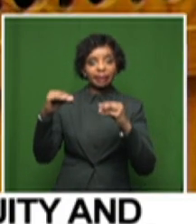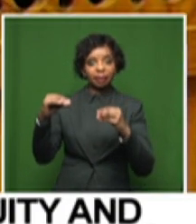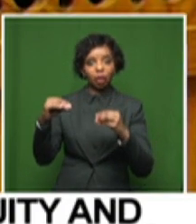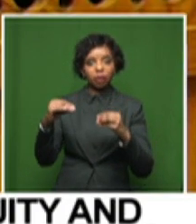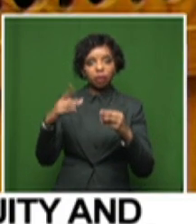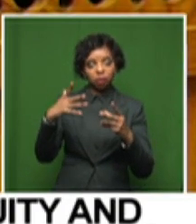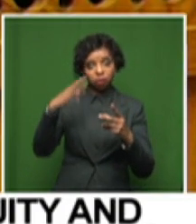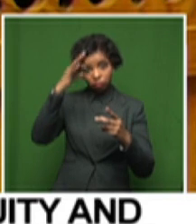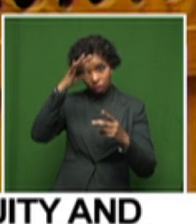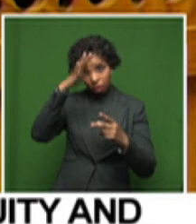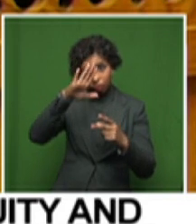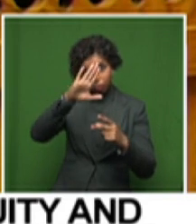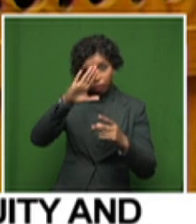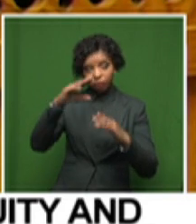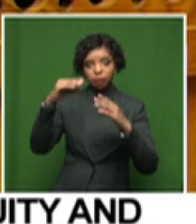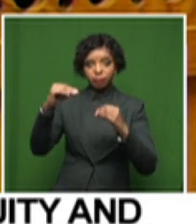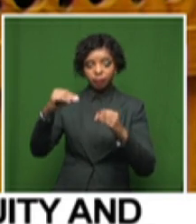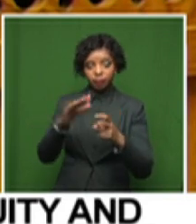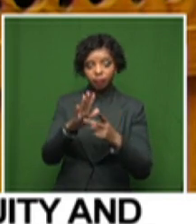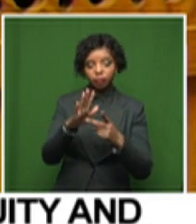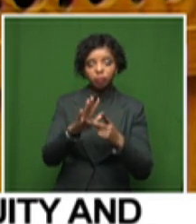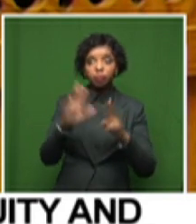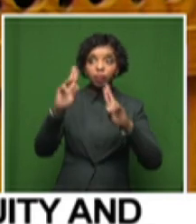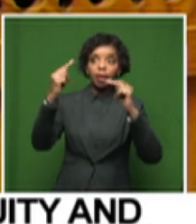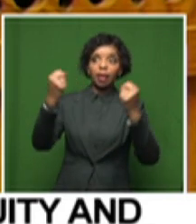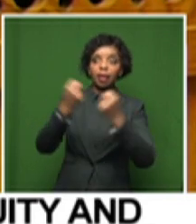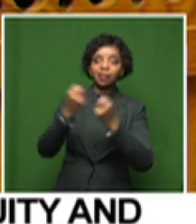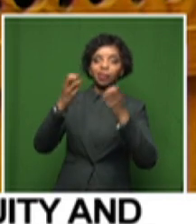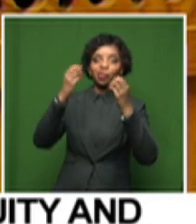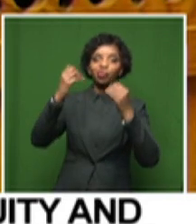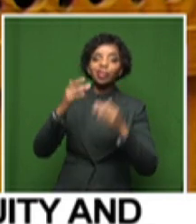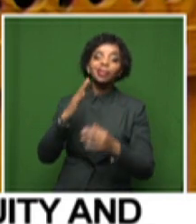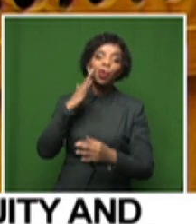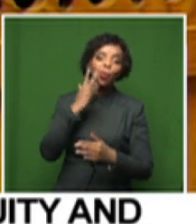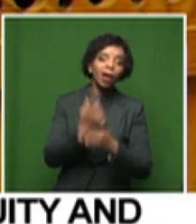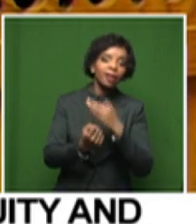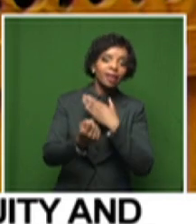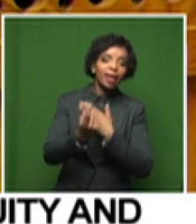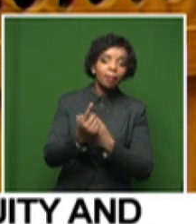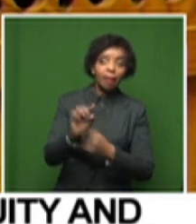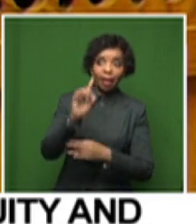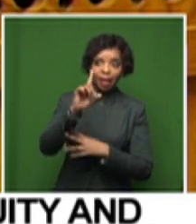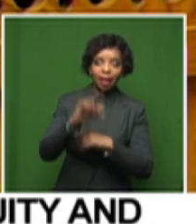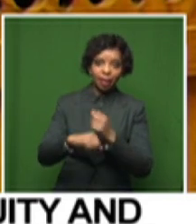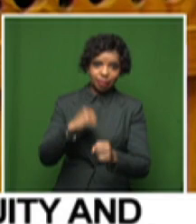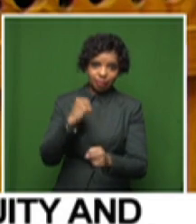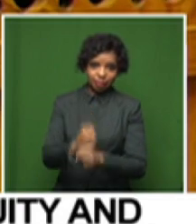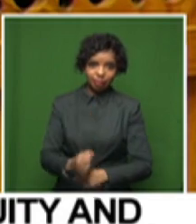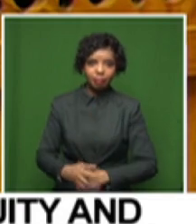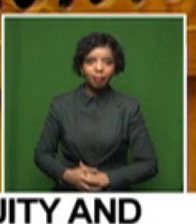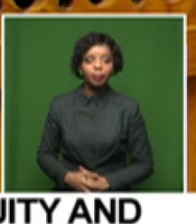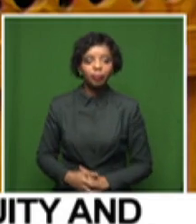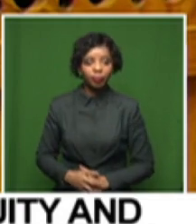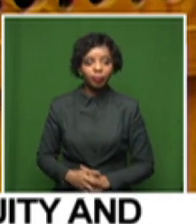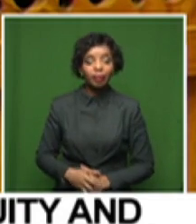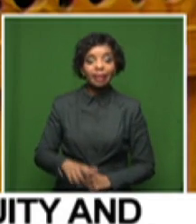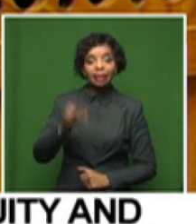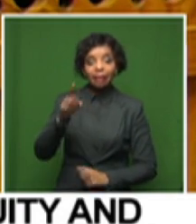the National Treasury next year. This will be a fully integrated